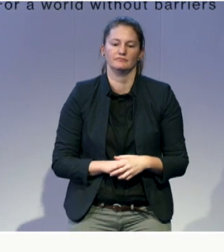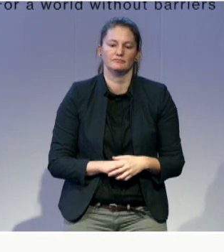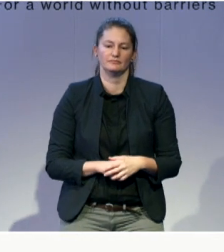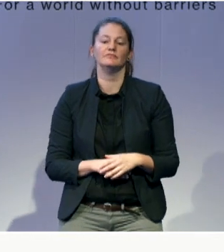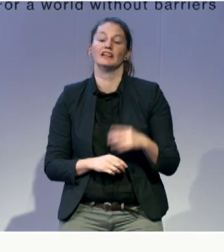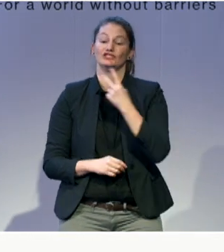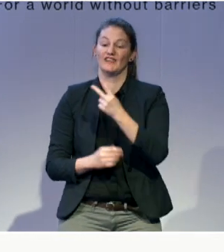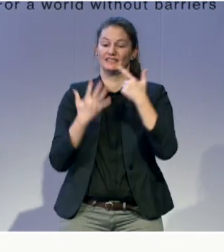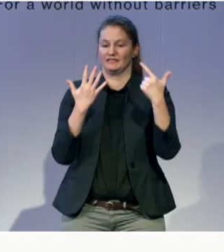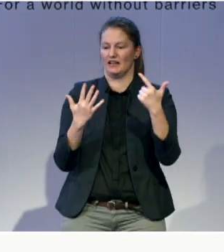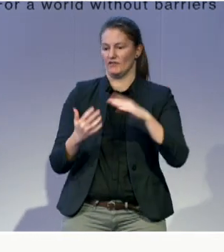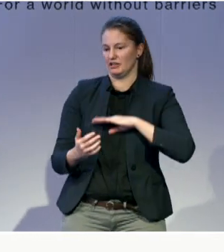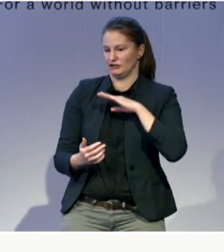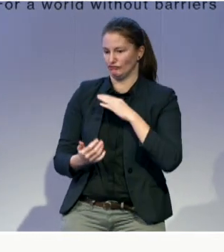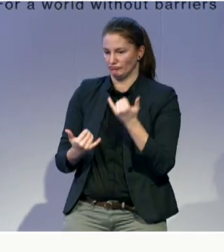warrior.